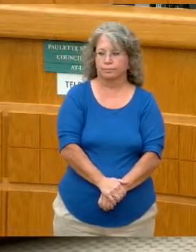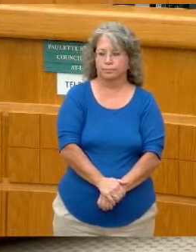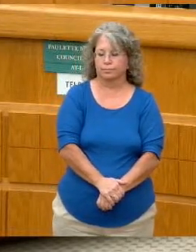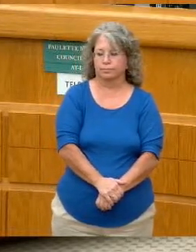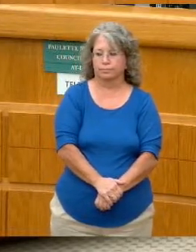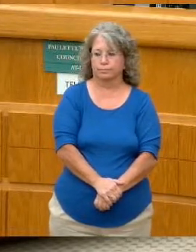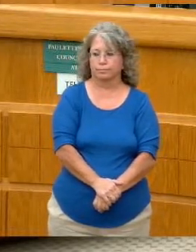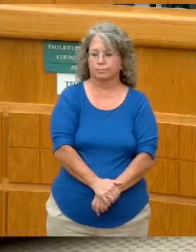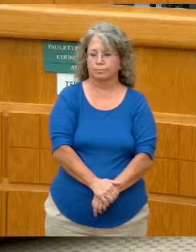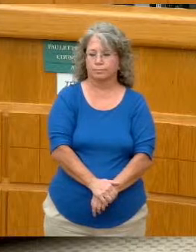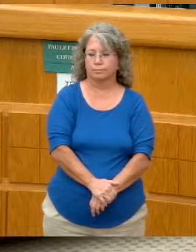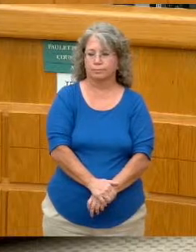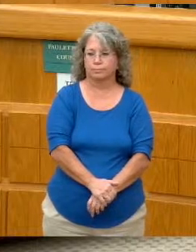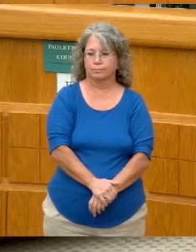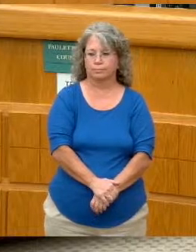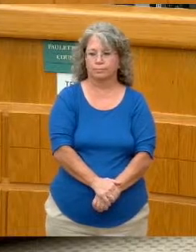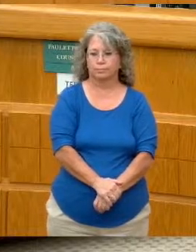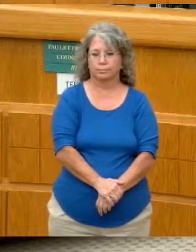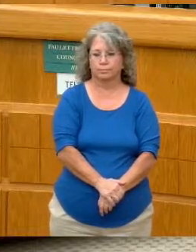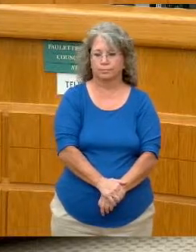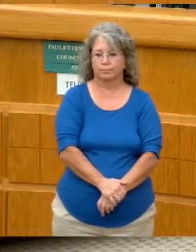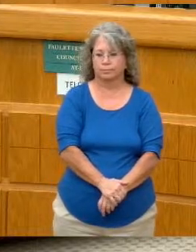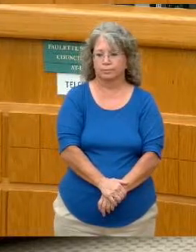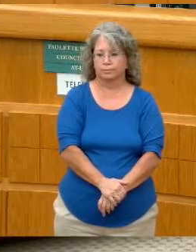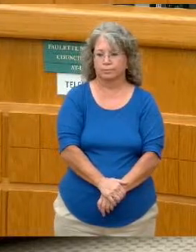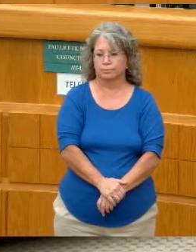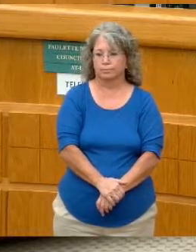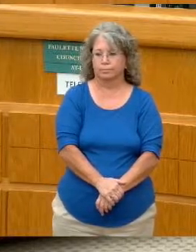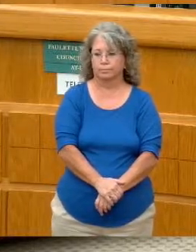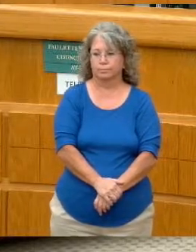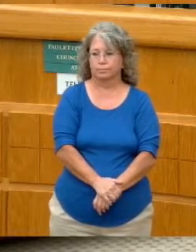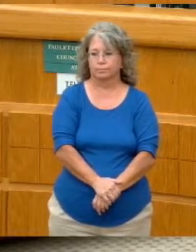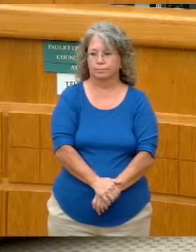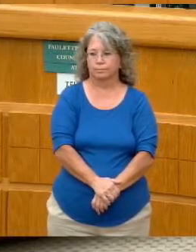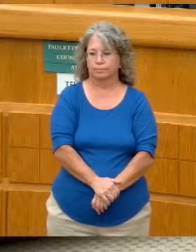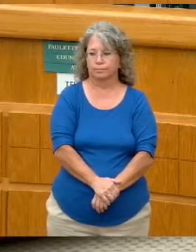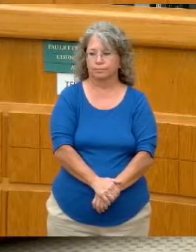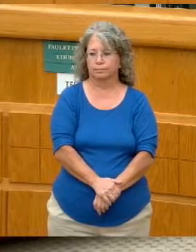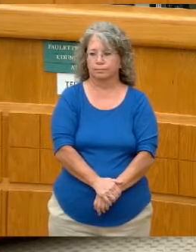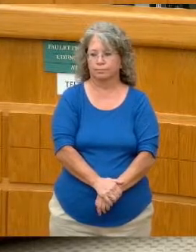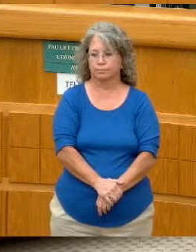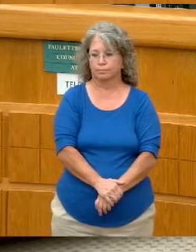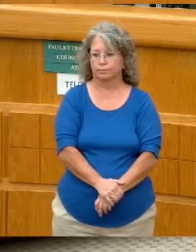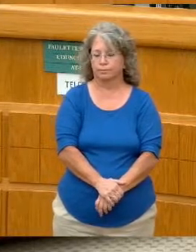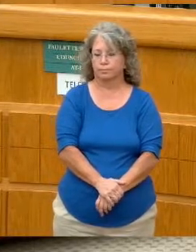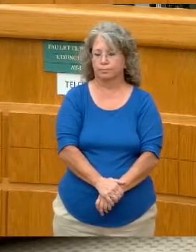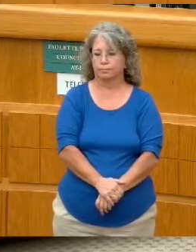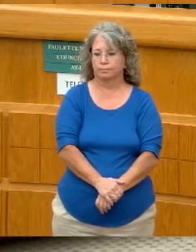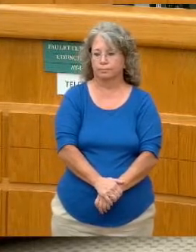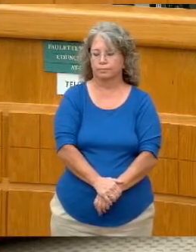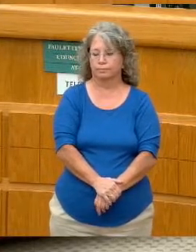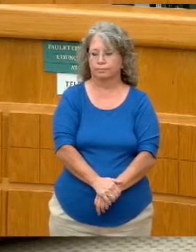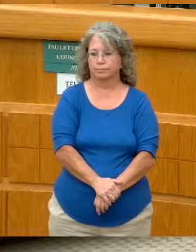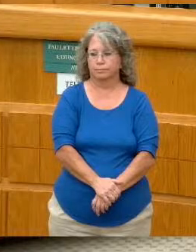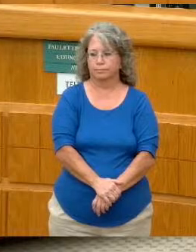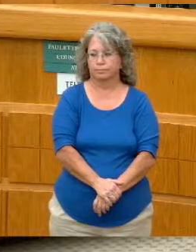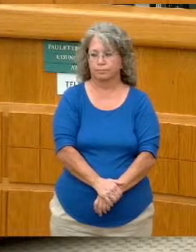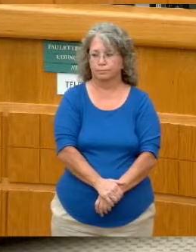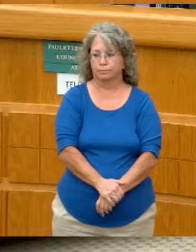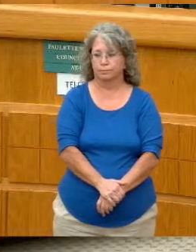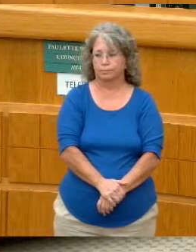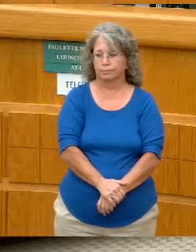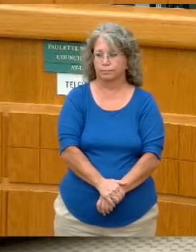fallecimientos totalizan 303 personas. El porcentaje de personas positivas al virus también ha disminuido y se cuenta con un promedio diario